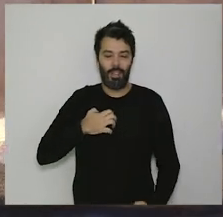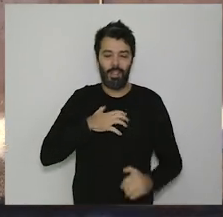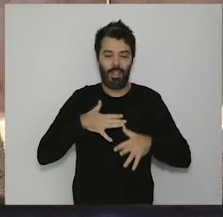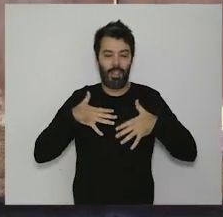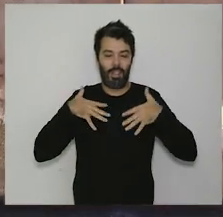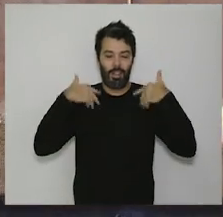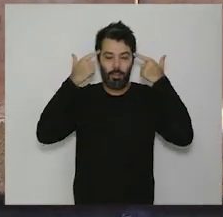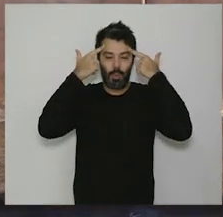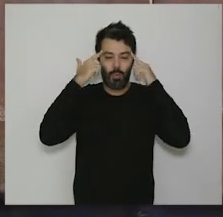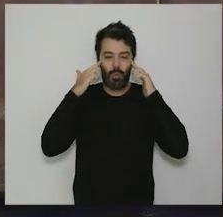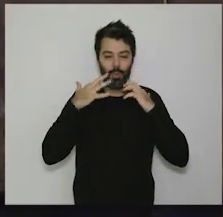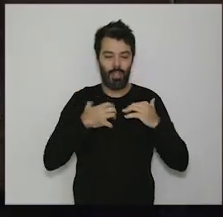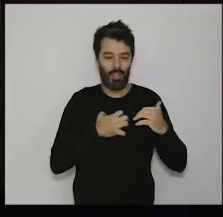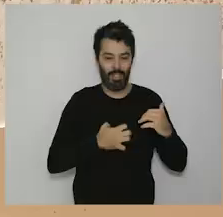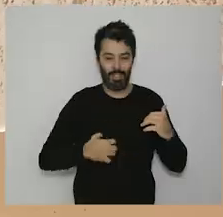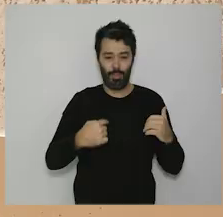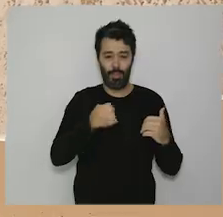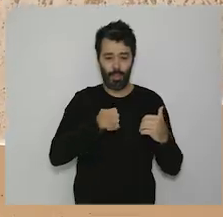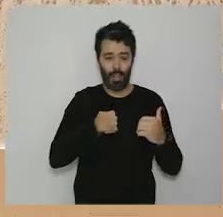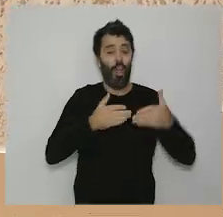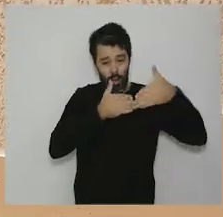do suor que eu aconteço.